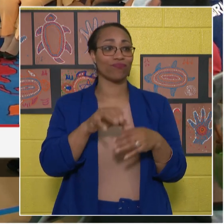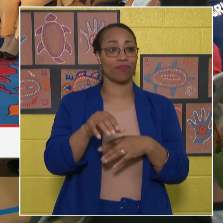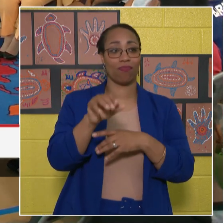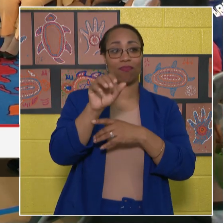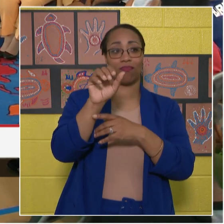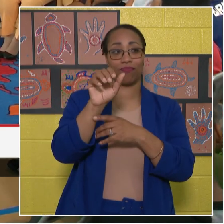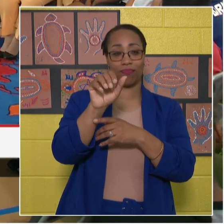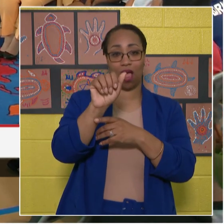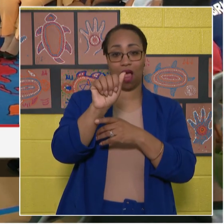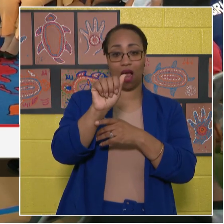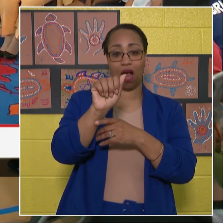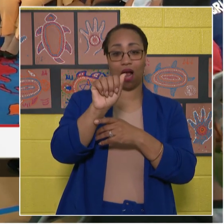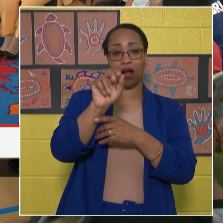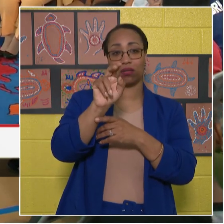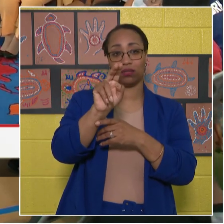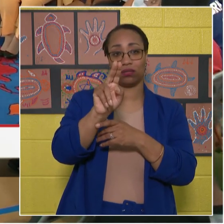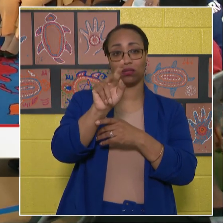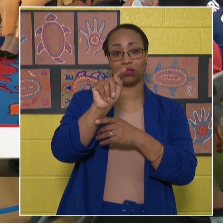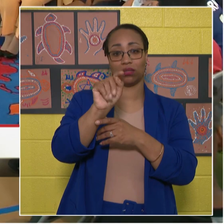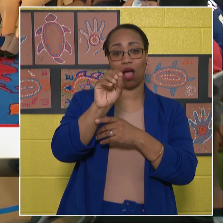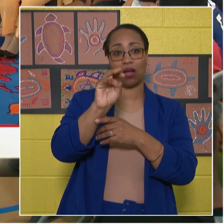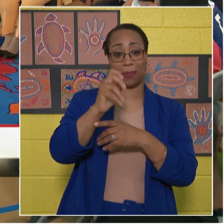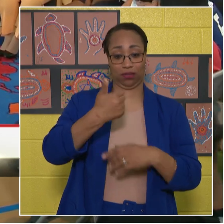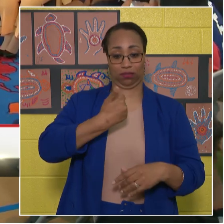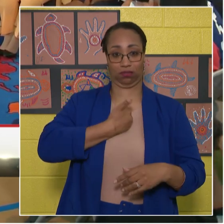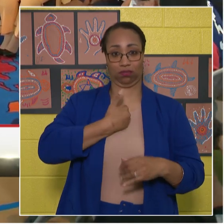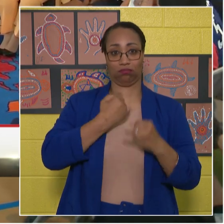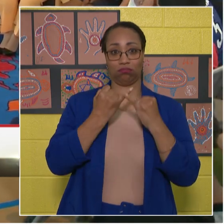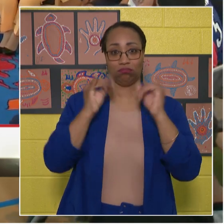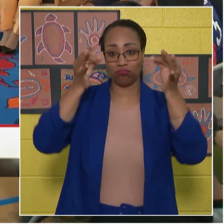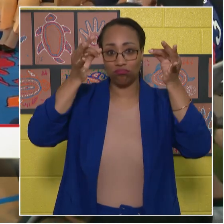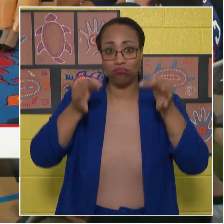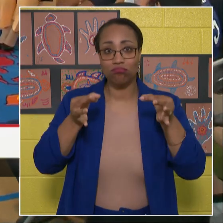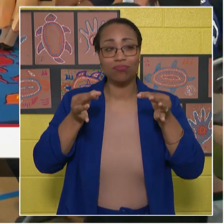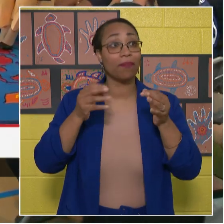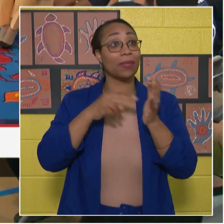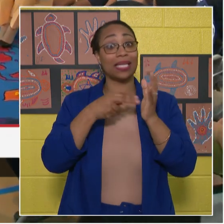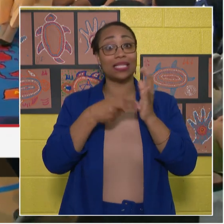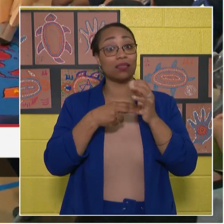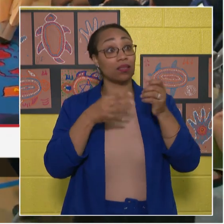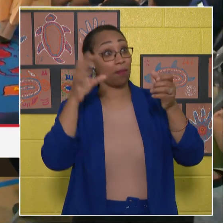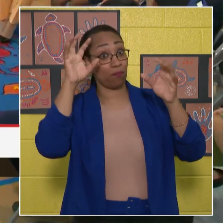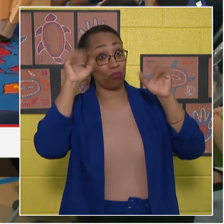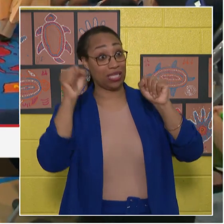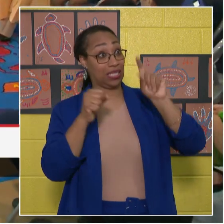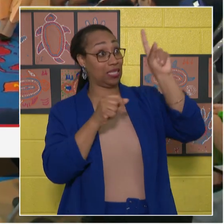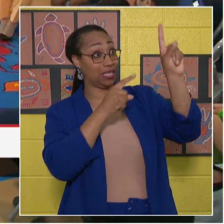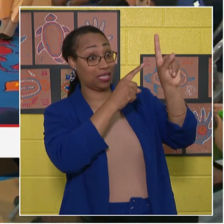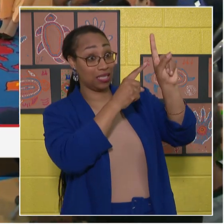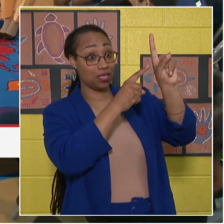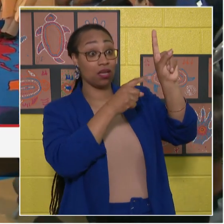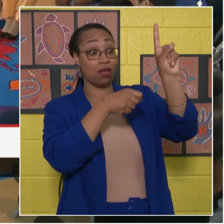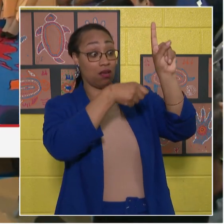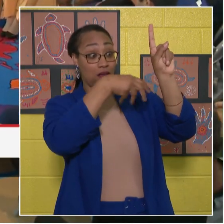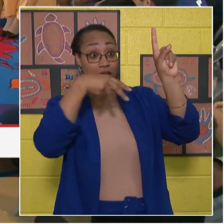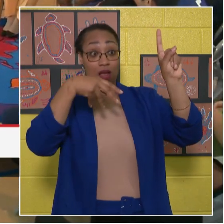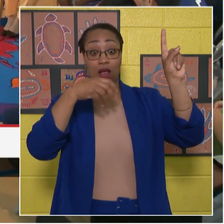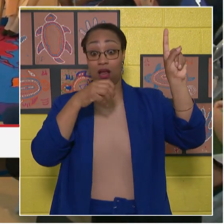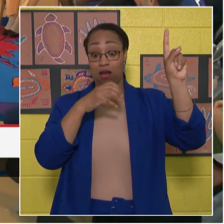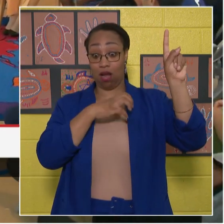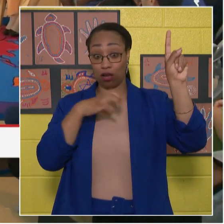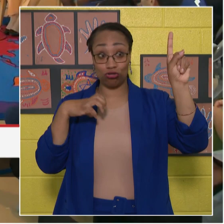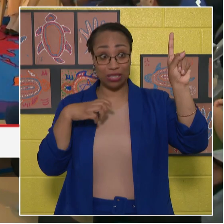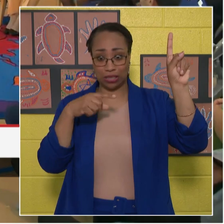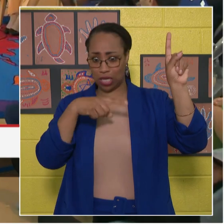can sometimes interfere in how we run Washington, D.C.